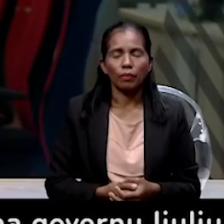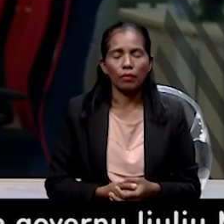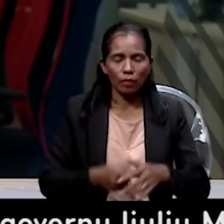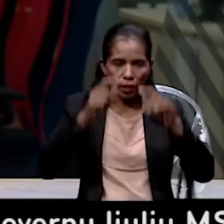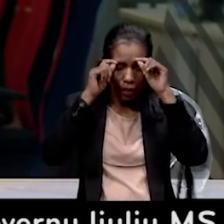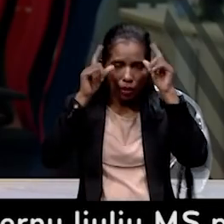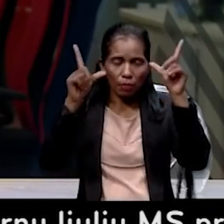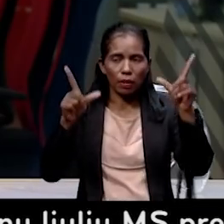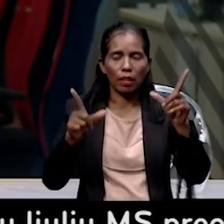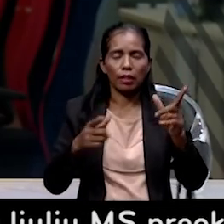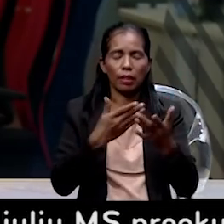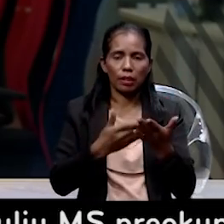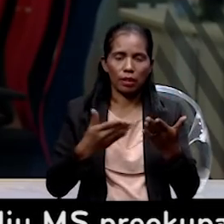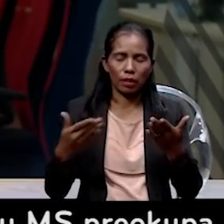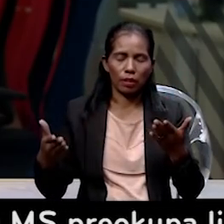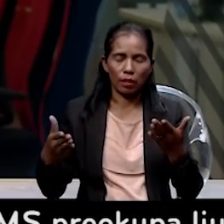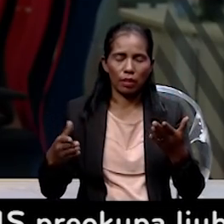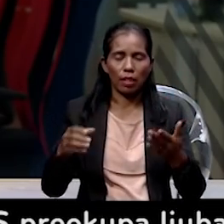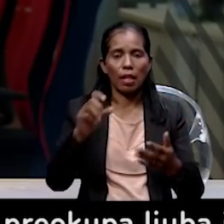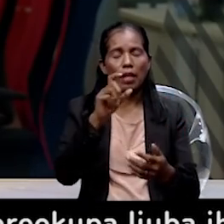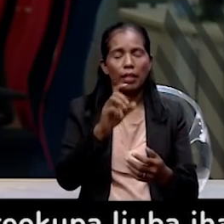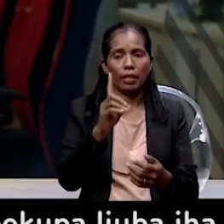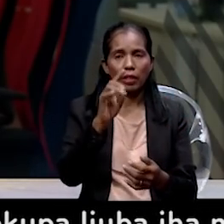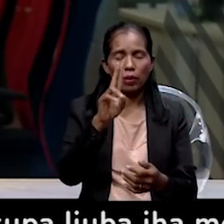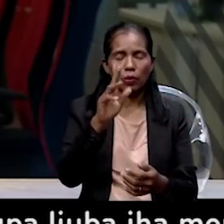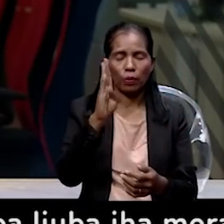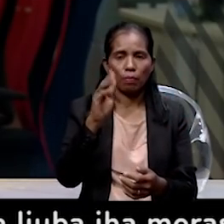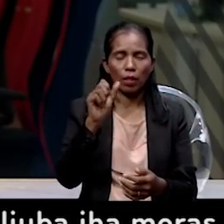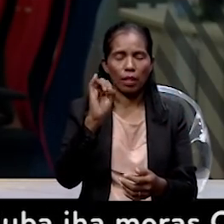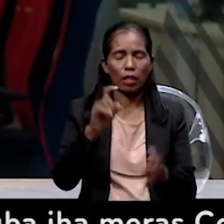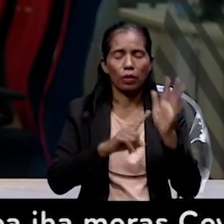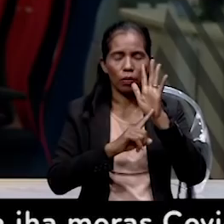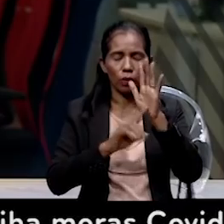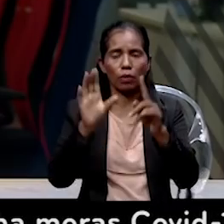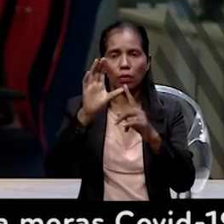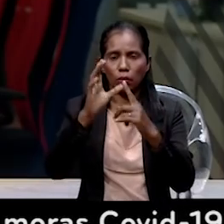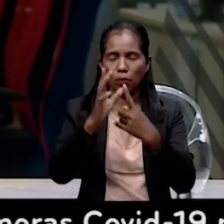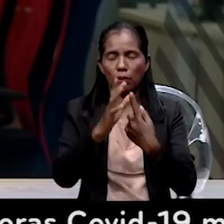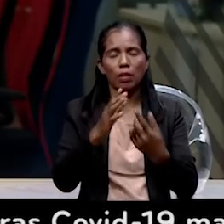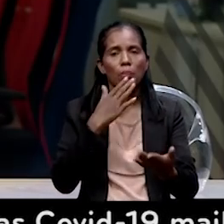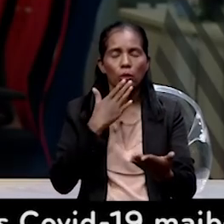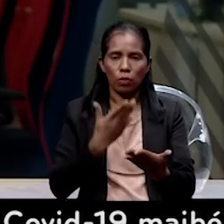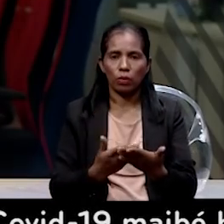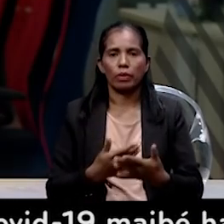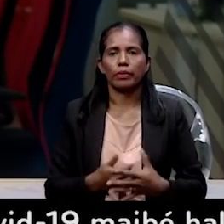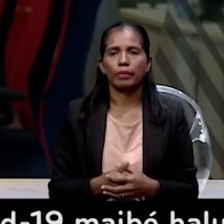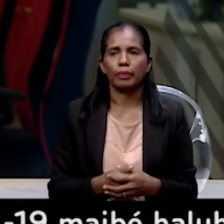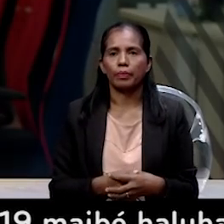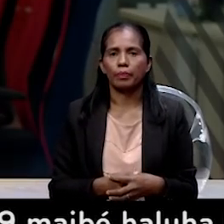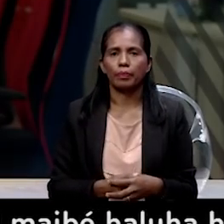Timor-Leste nia produtu iha ekspor Dubai haturu identidade kultural nebe kapas tebes.